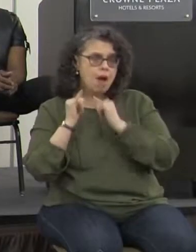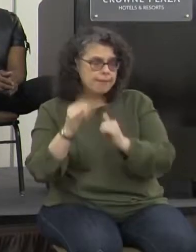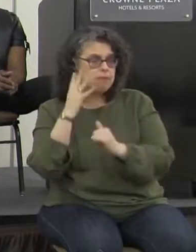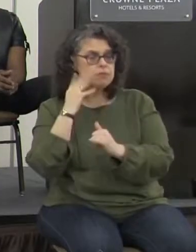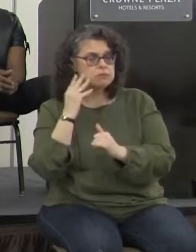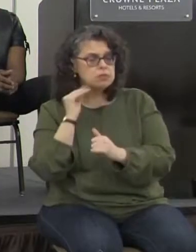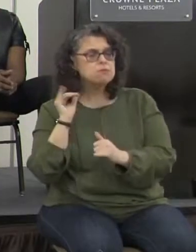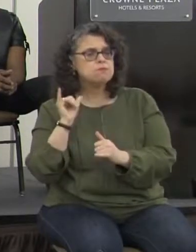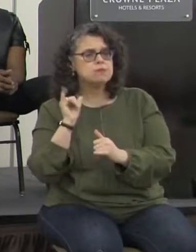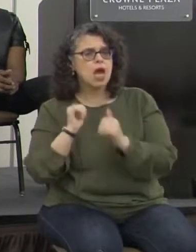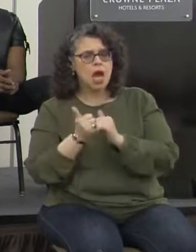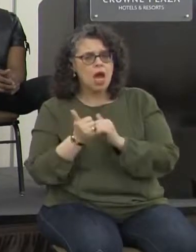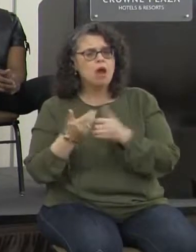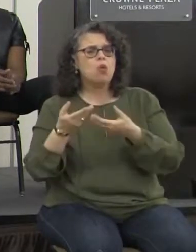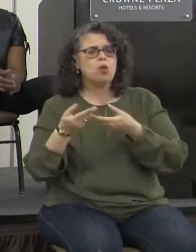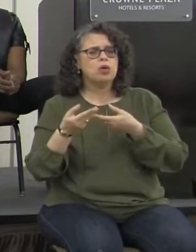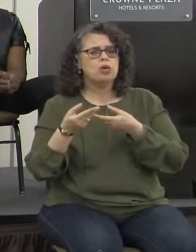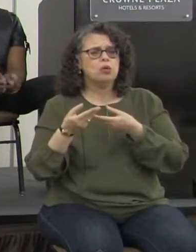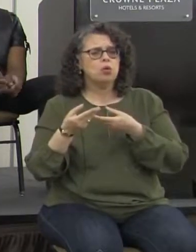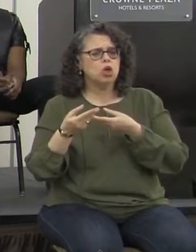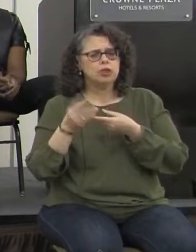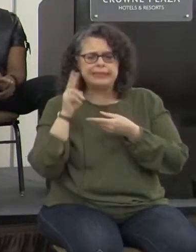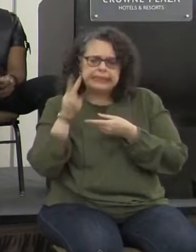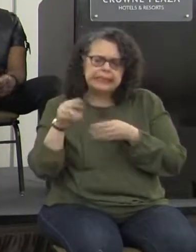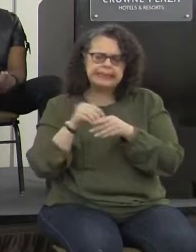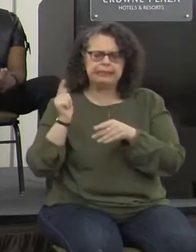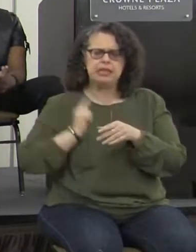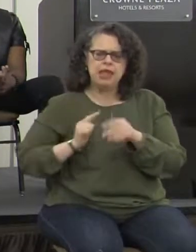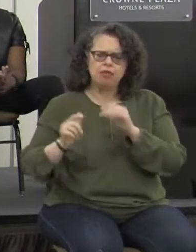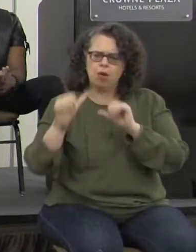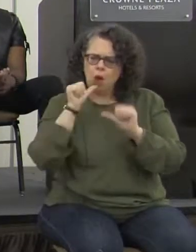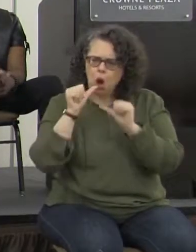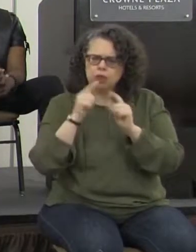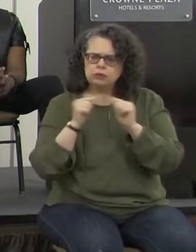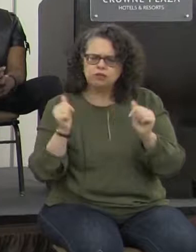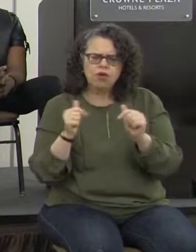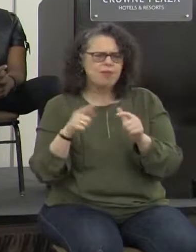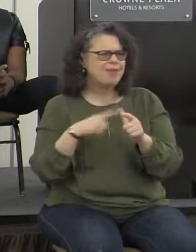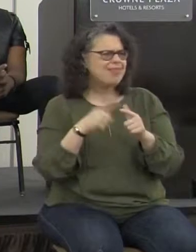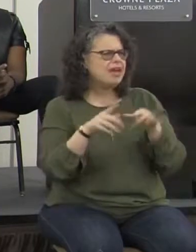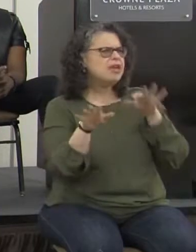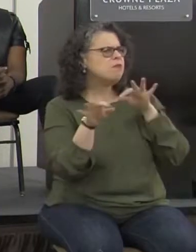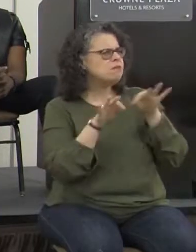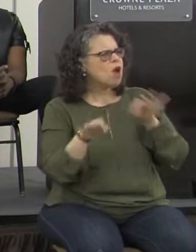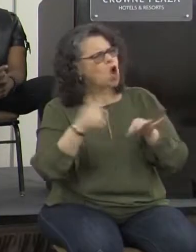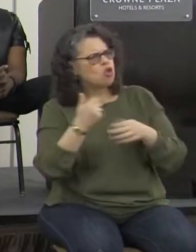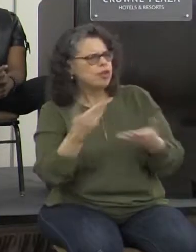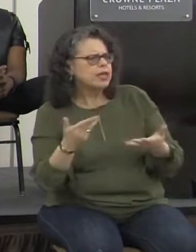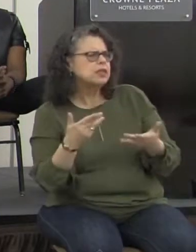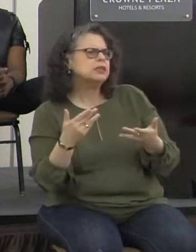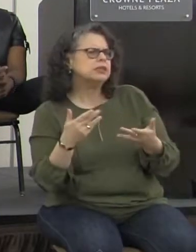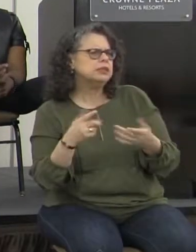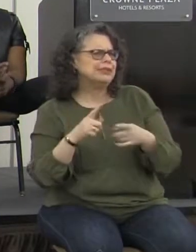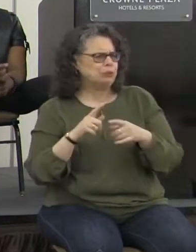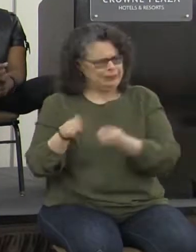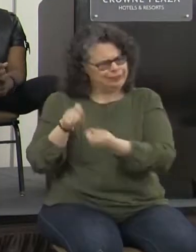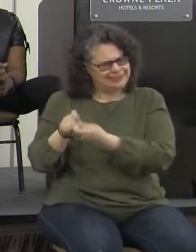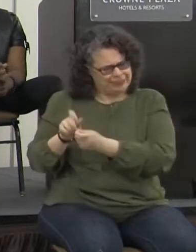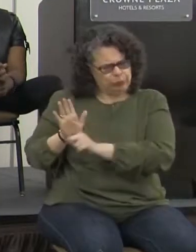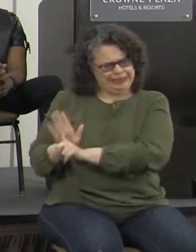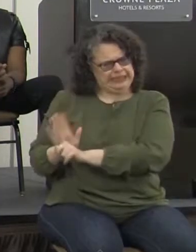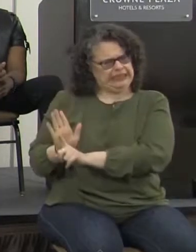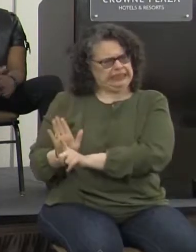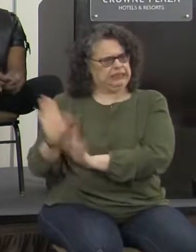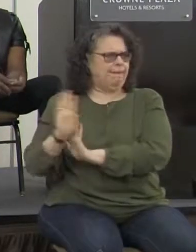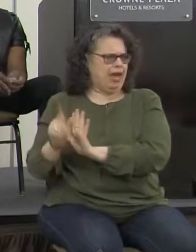experience of how he was treated in leather bars and things. But then he also spoke of some things that were specific to his own particular ancestry.